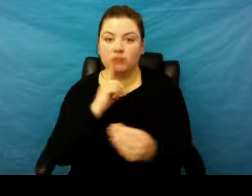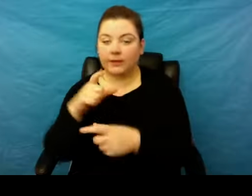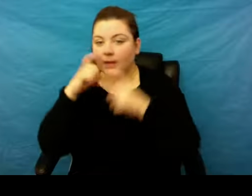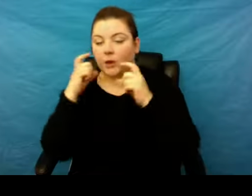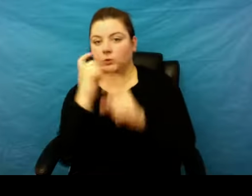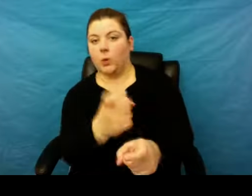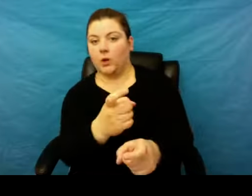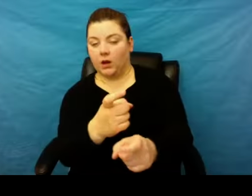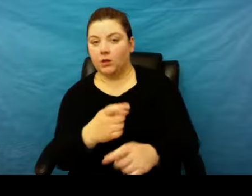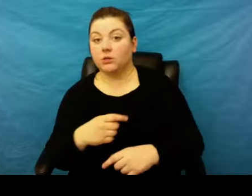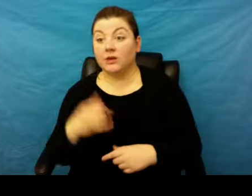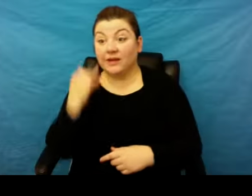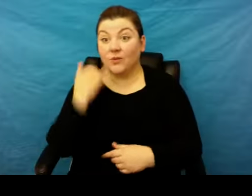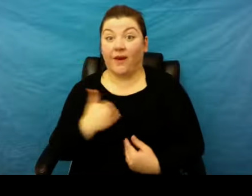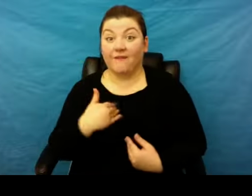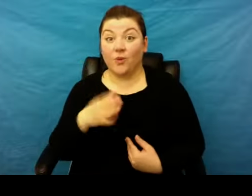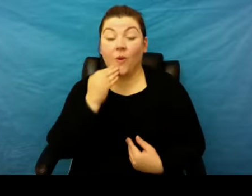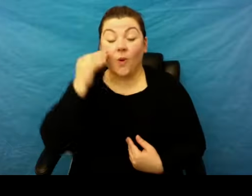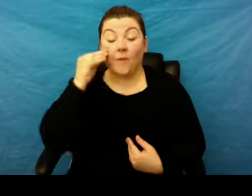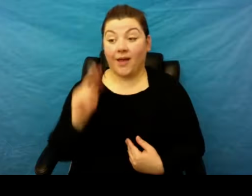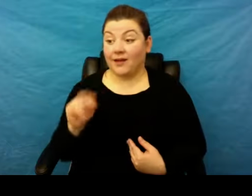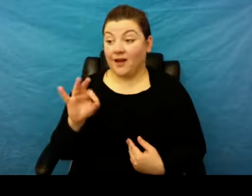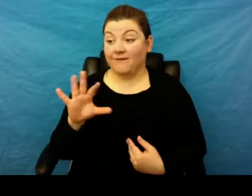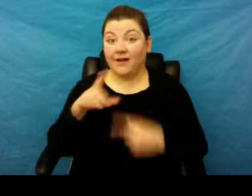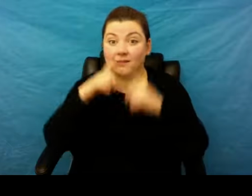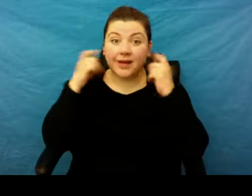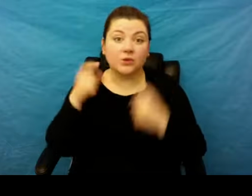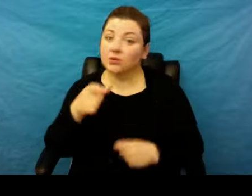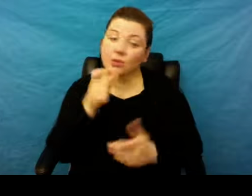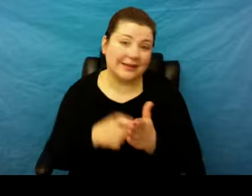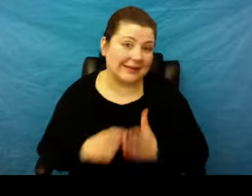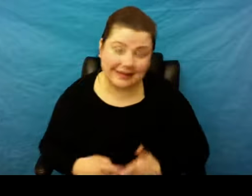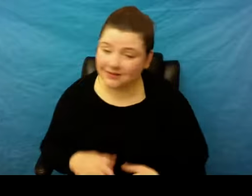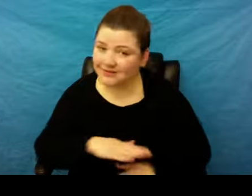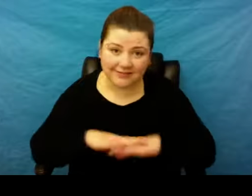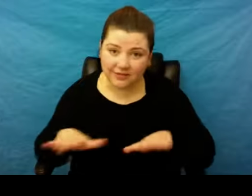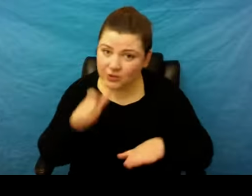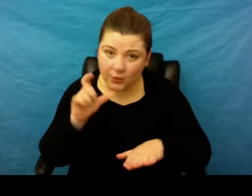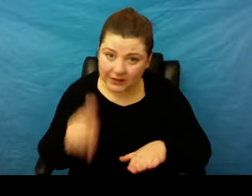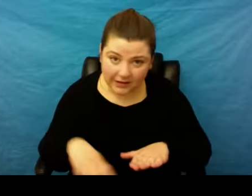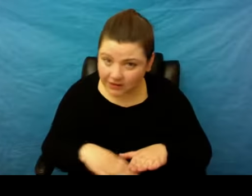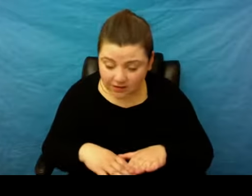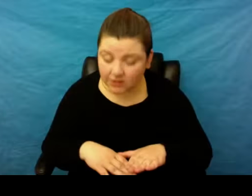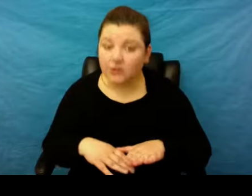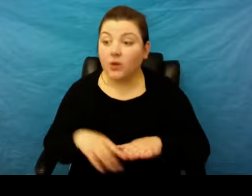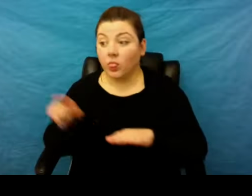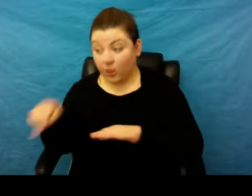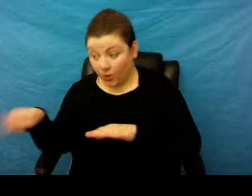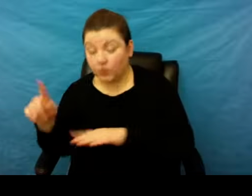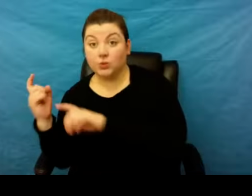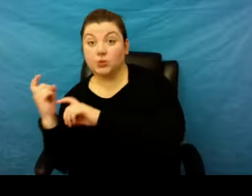sitting on a stash of N95 masks, you don't need those masks. You do not need those masks.